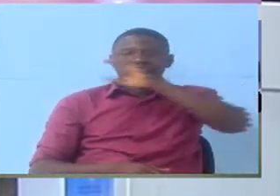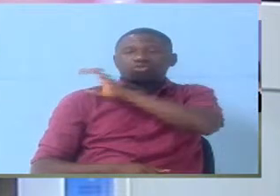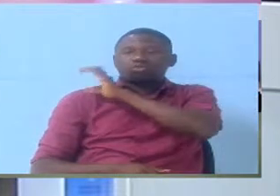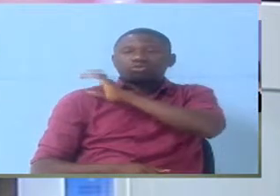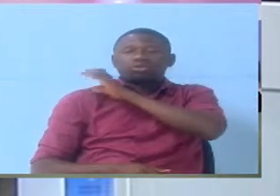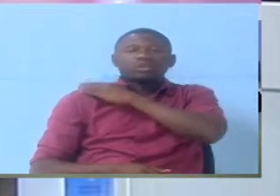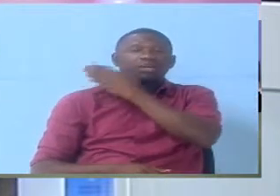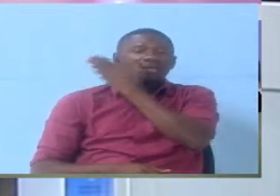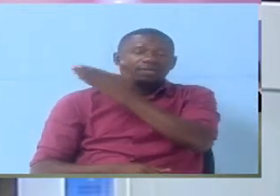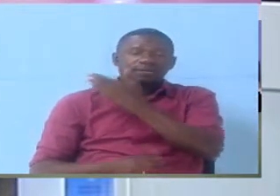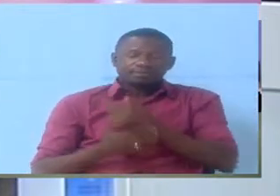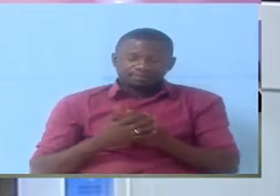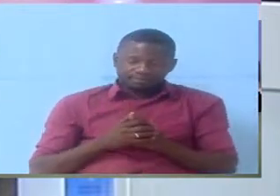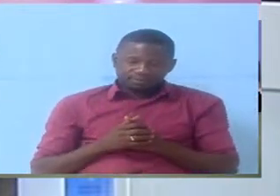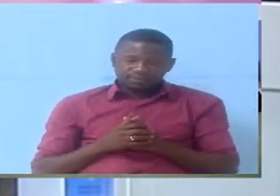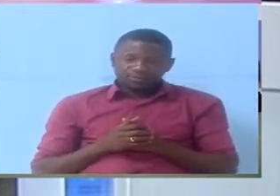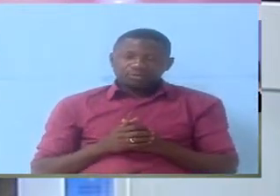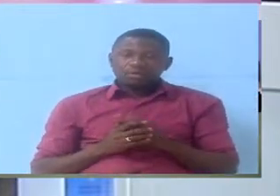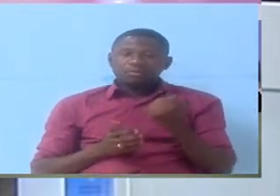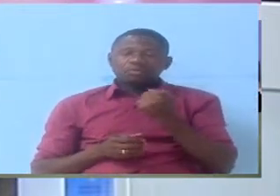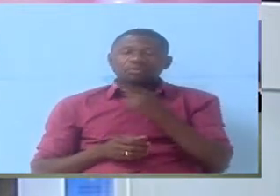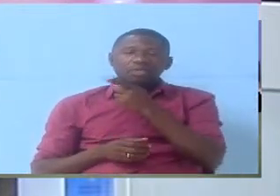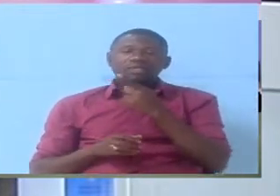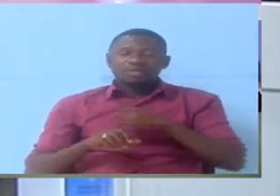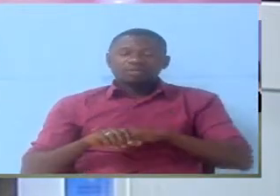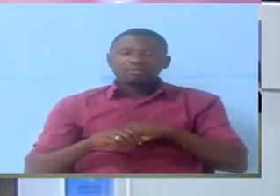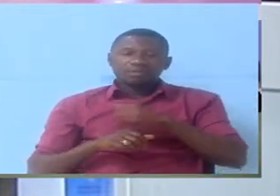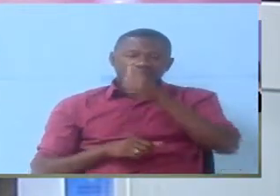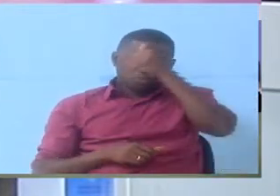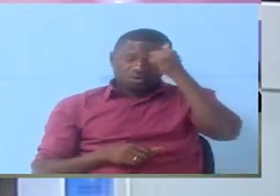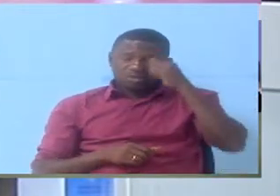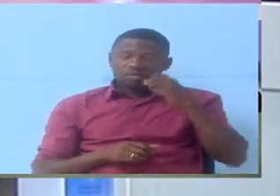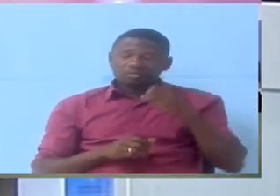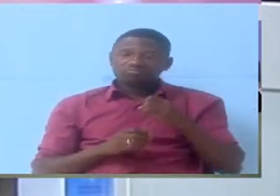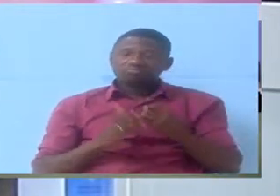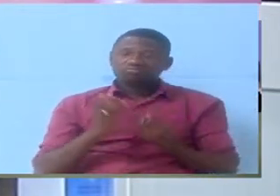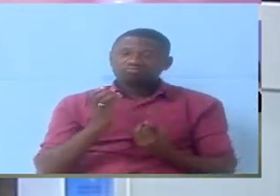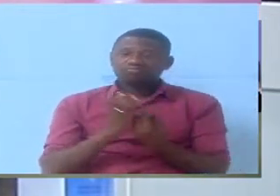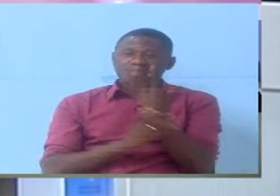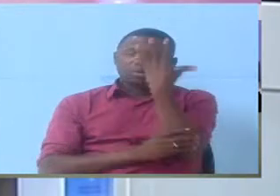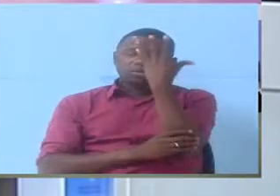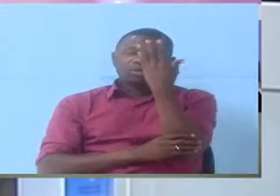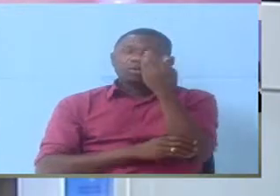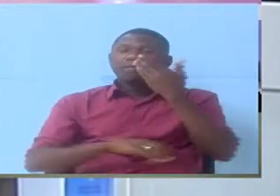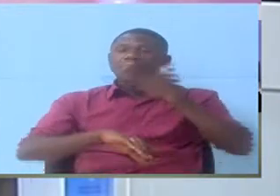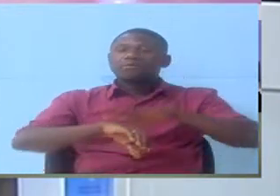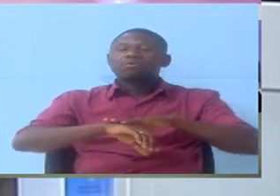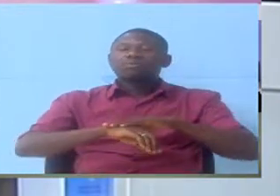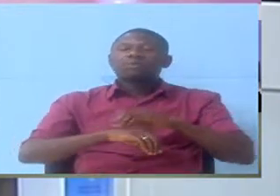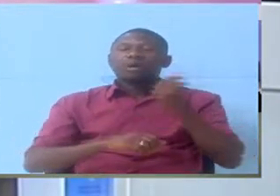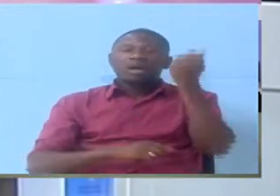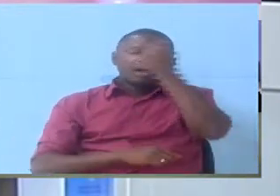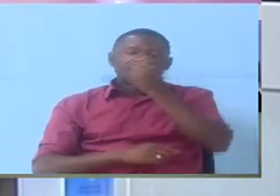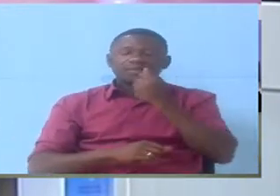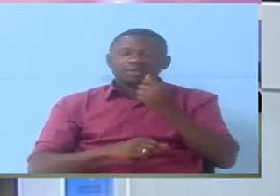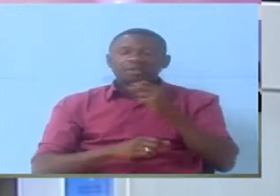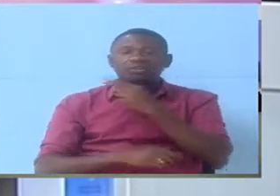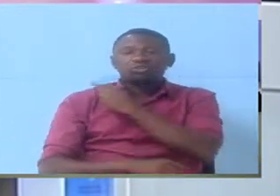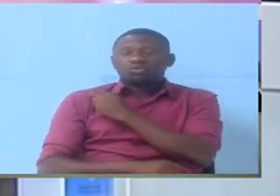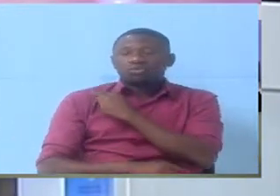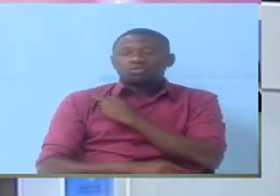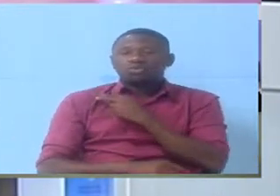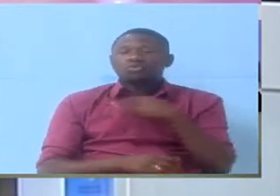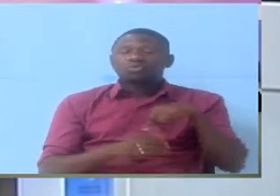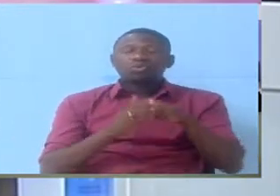Because then the mission had already grown from African Union to a hybrid mission called